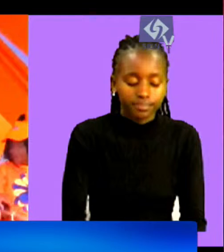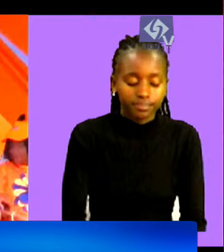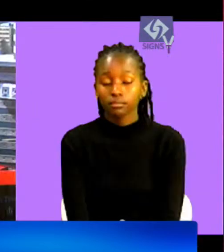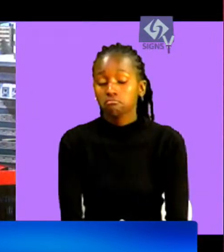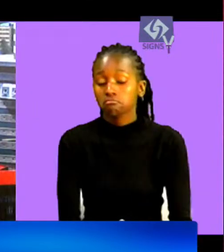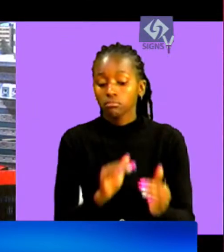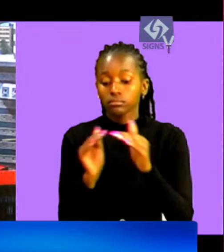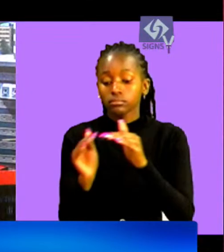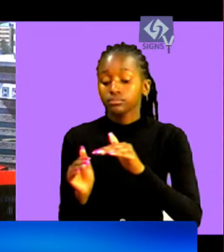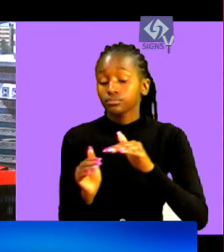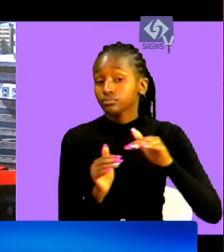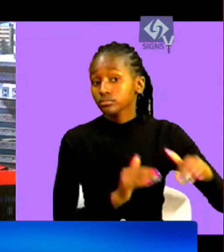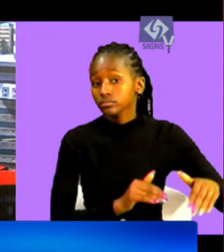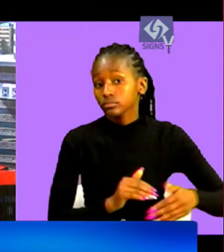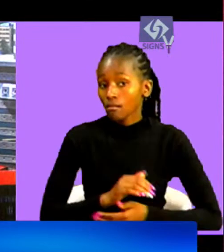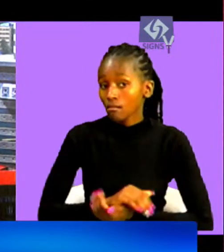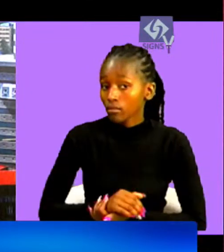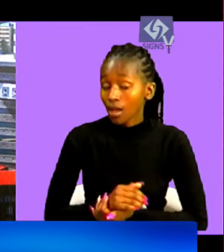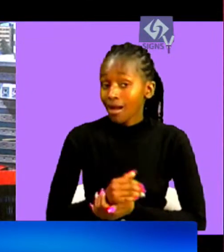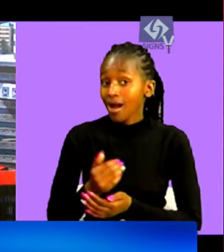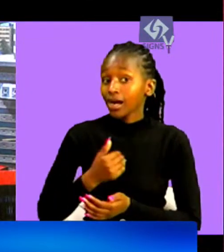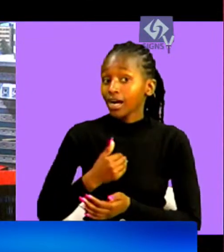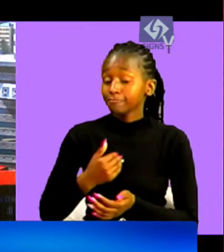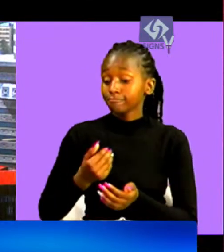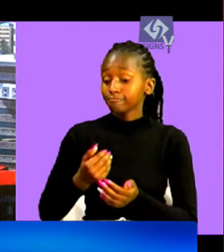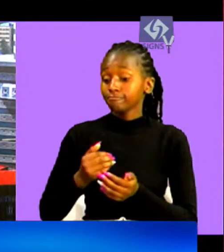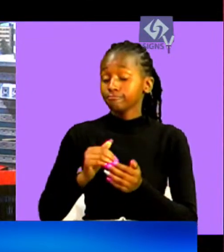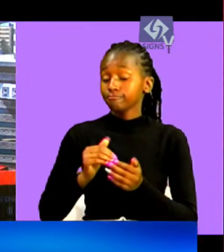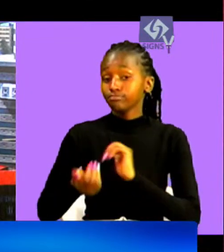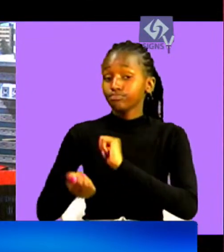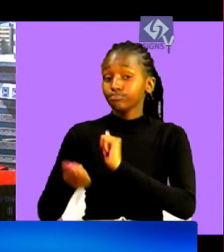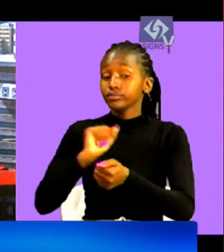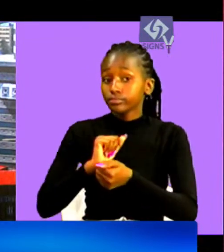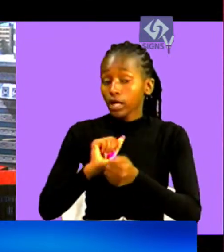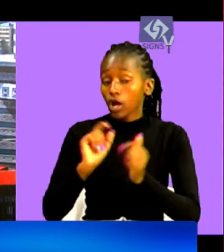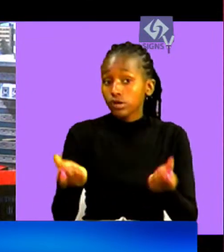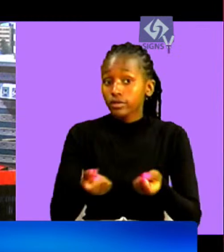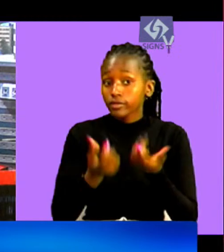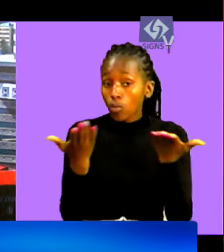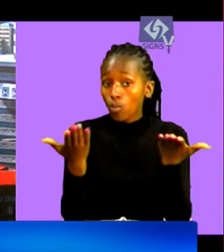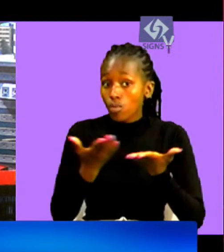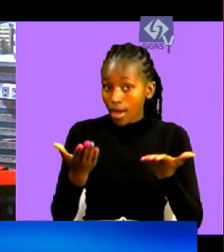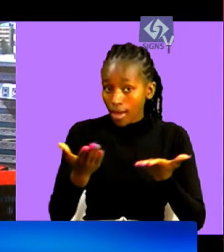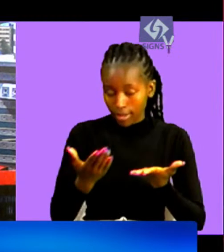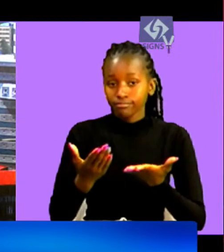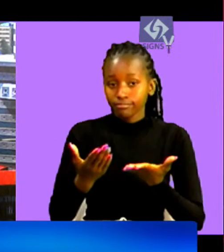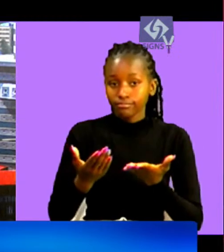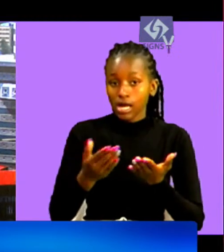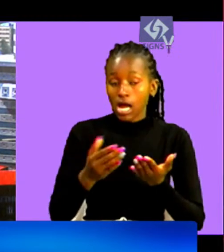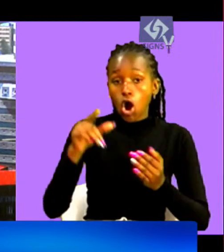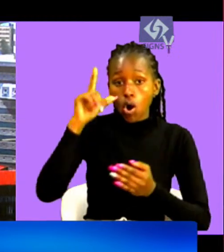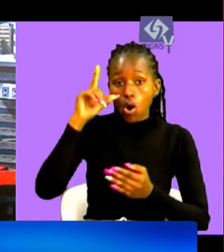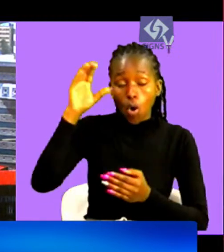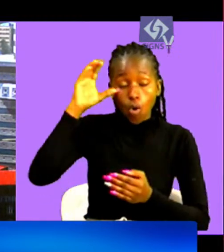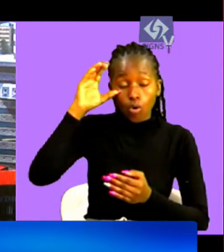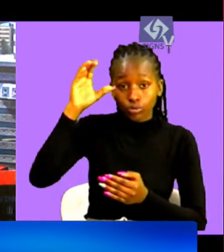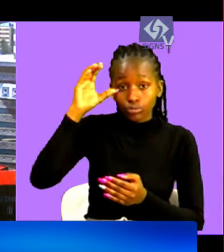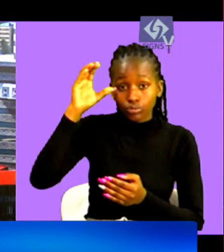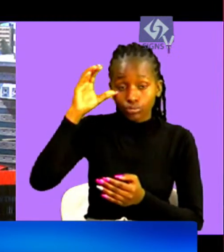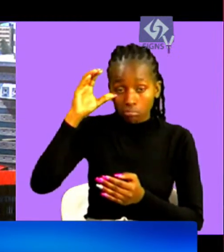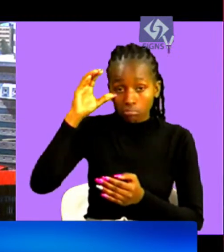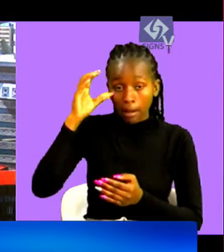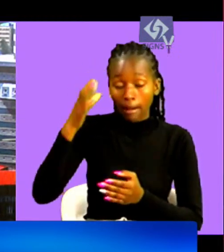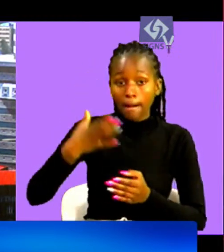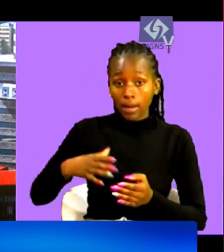In other news, in a remarkable turn of events, Postal Corporation employees have found themselves in a challenging